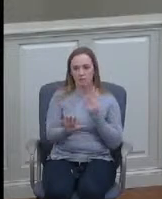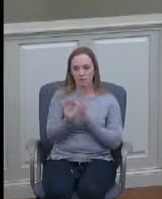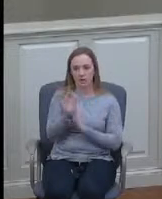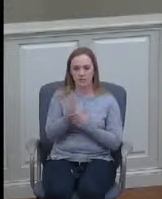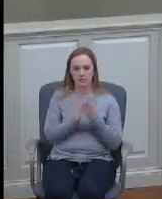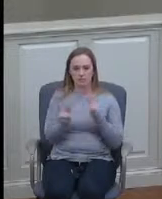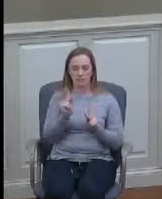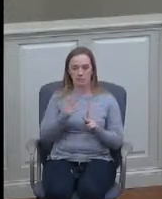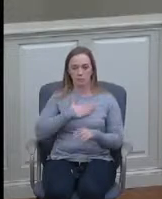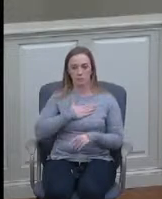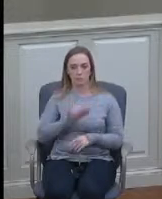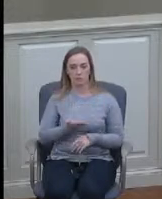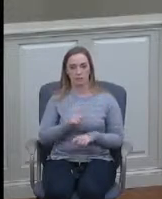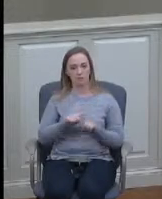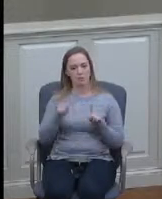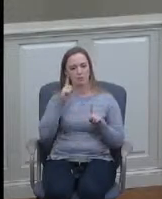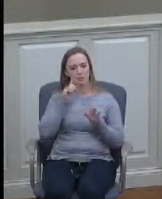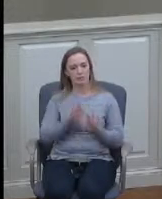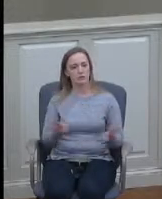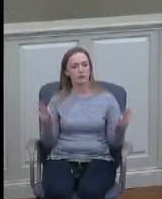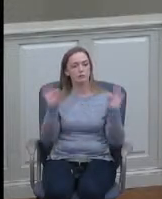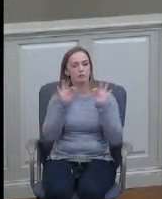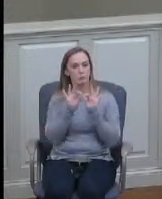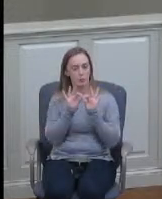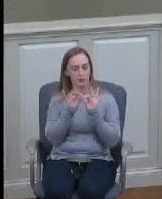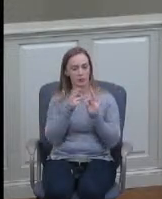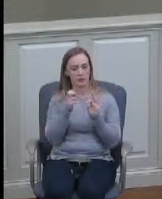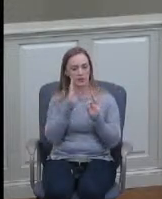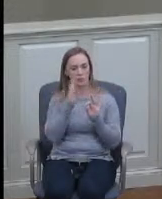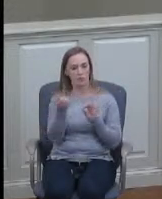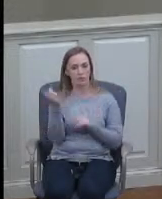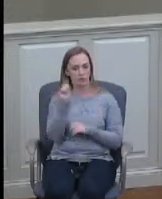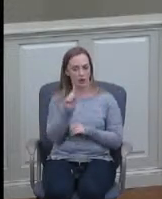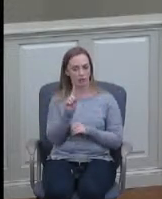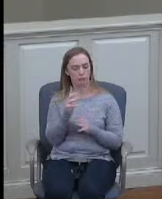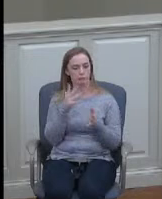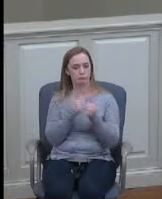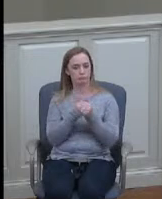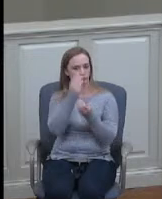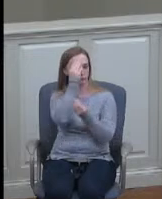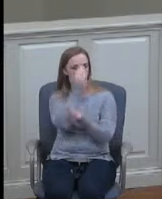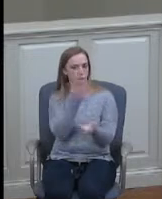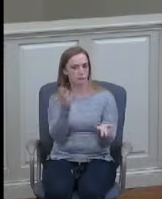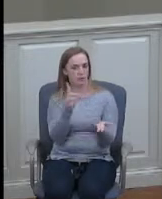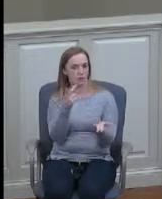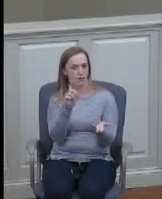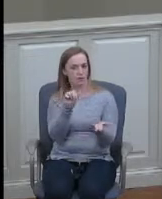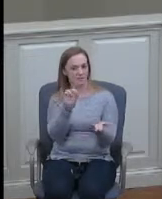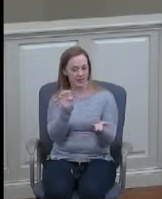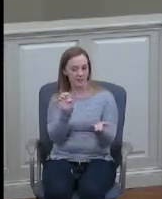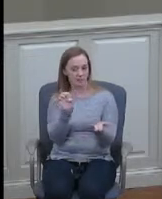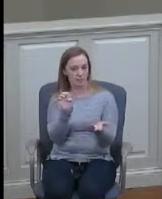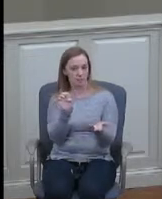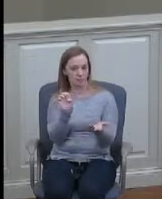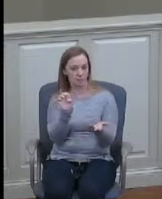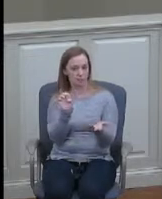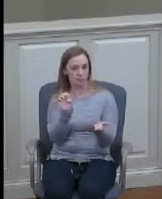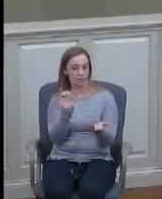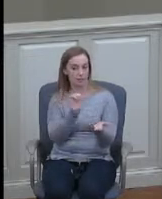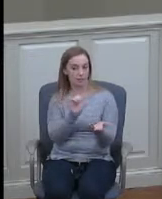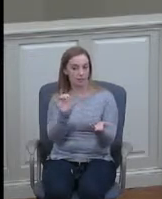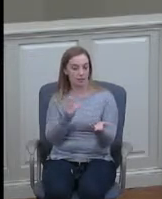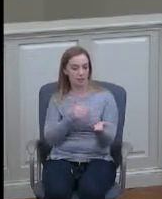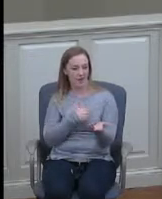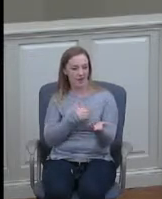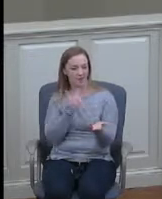that. But I think it's important for him to come, if he would, and to just give updates as our new commissioner suggested